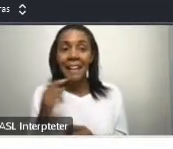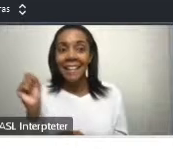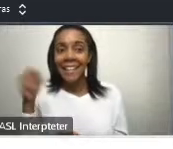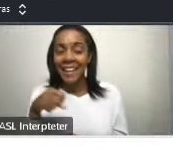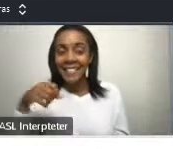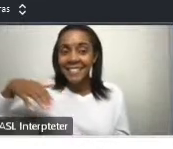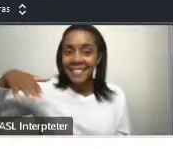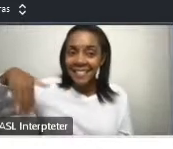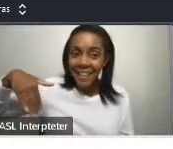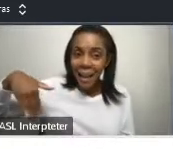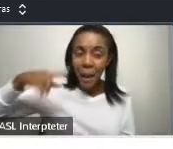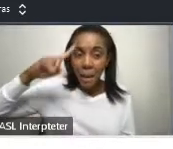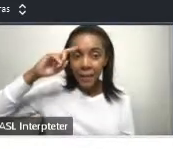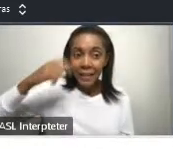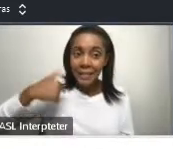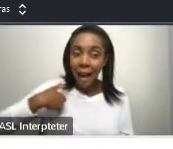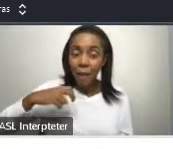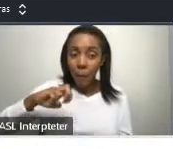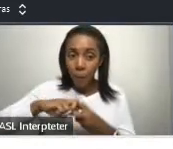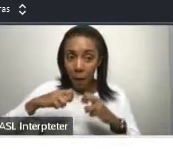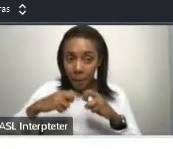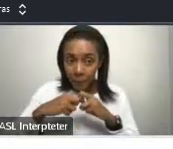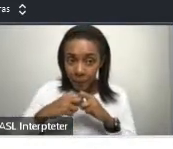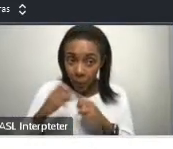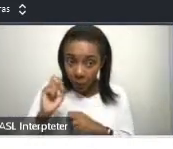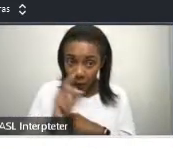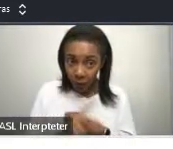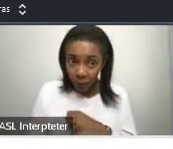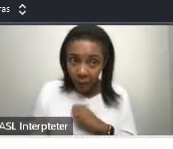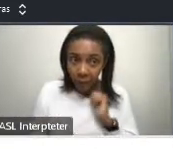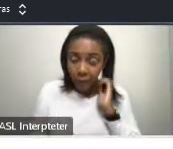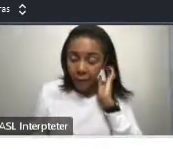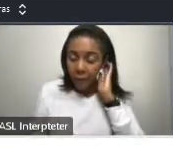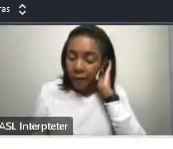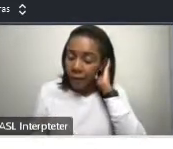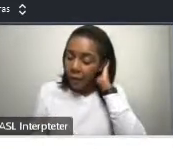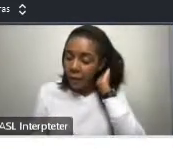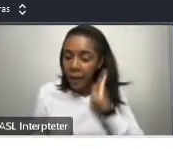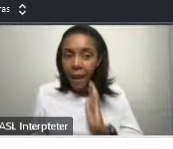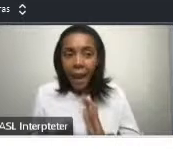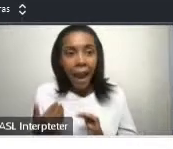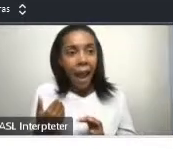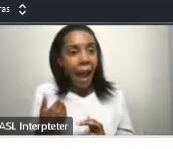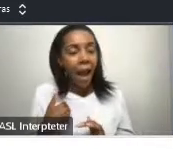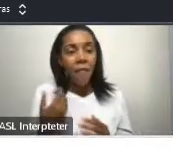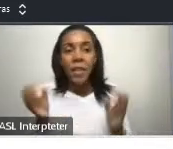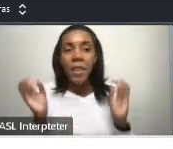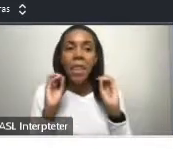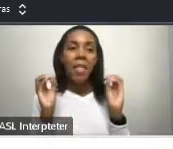Well, I'm gonna have a problem, okay? I have nothing against this.